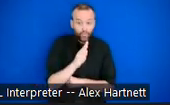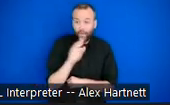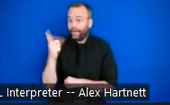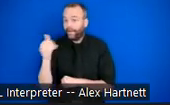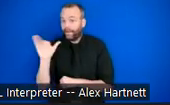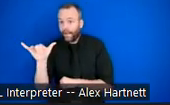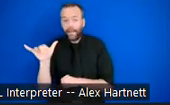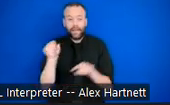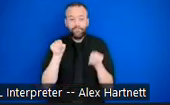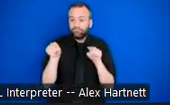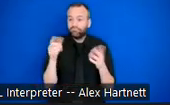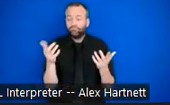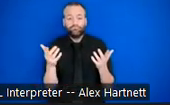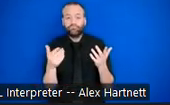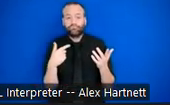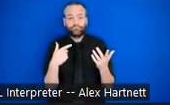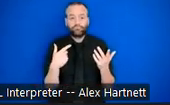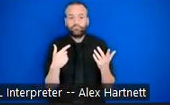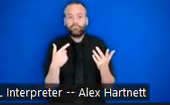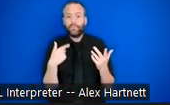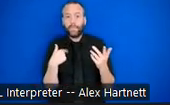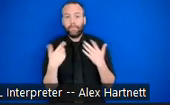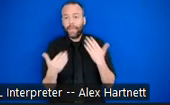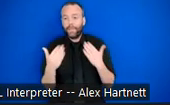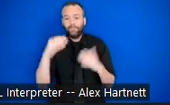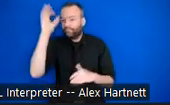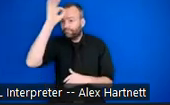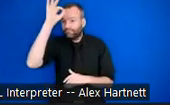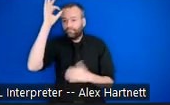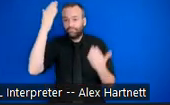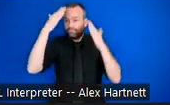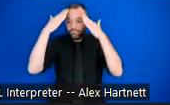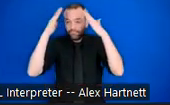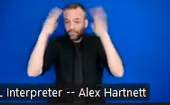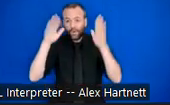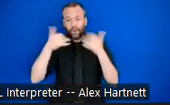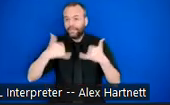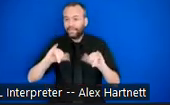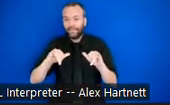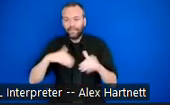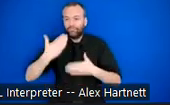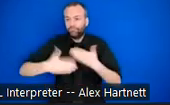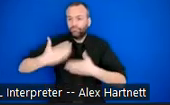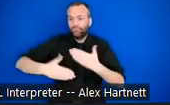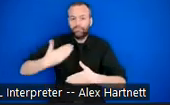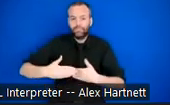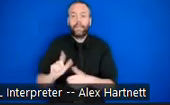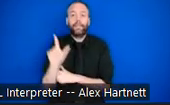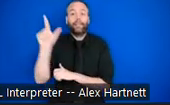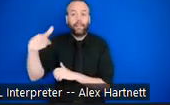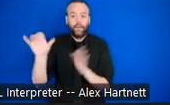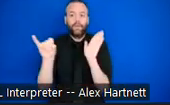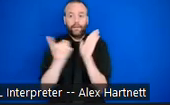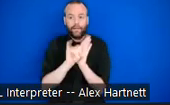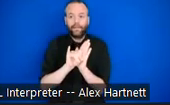Some youth may be aware of their sexual orientation from a young age, while others may take longer to understand and express it. Stigma plays a big part in